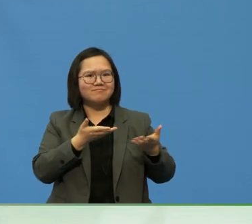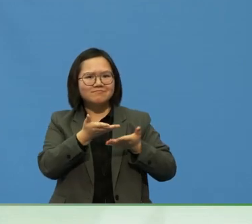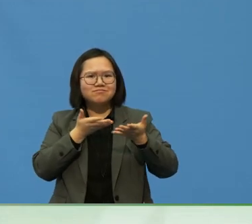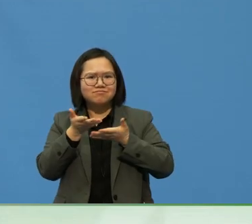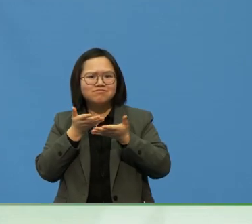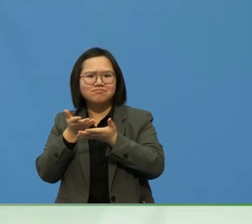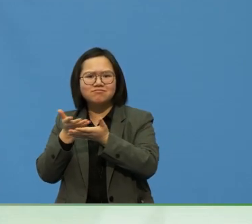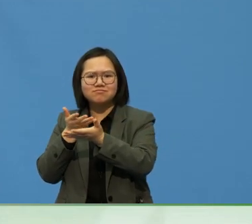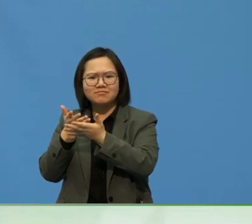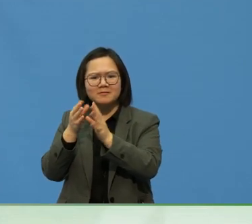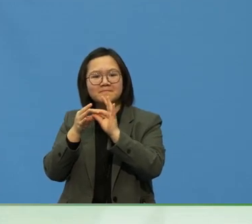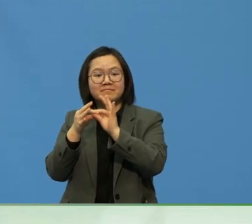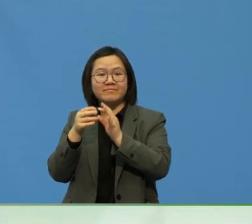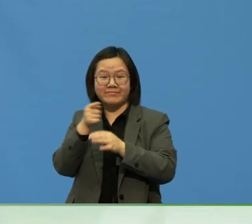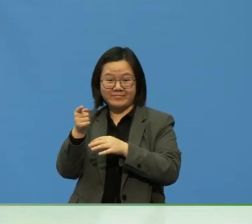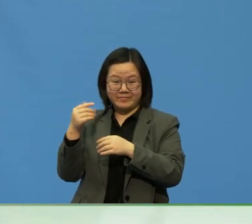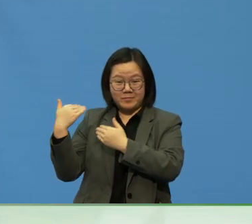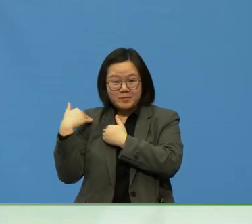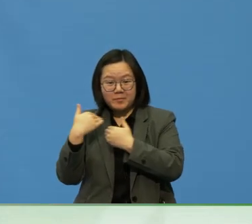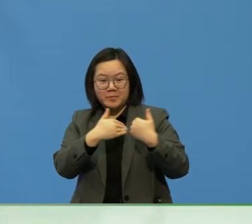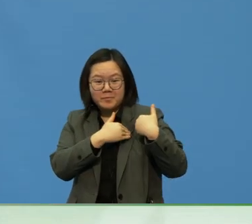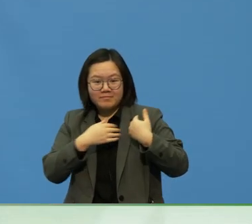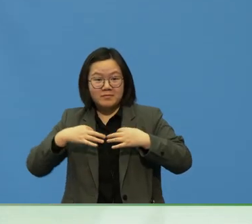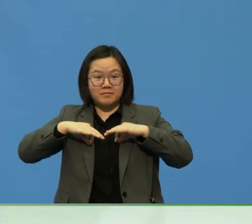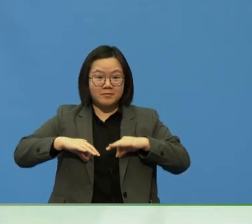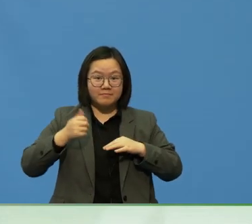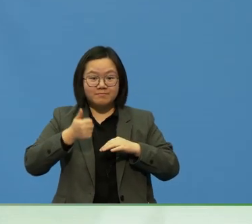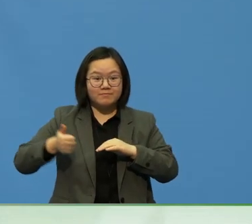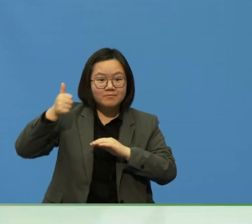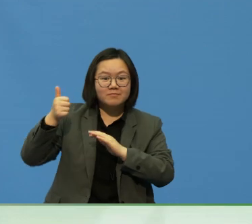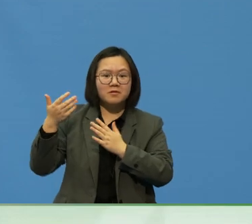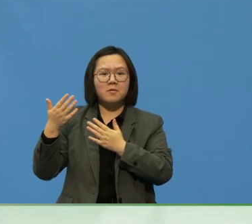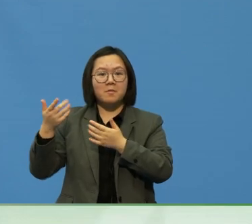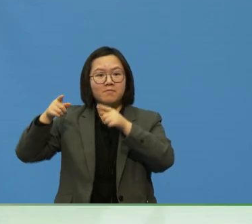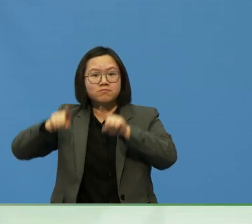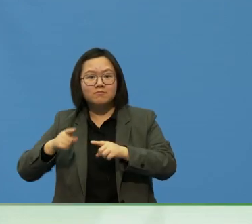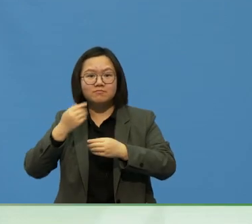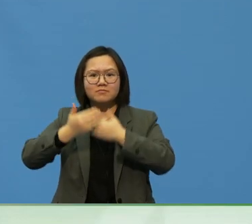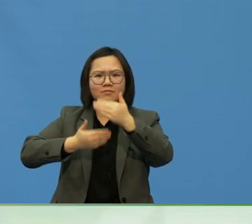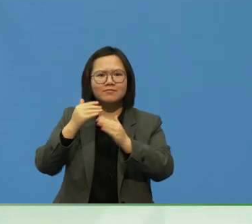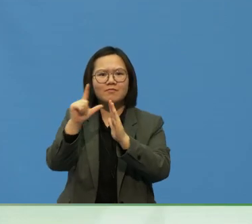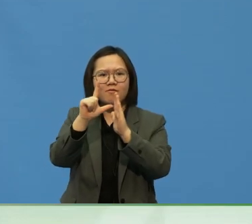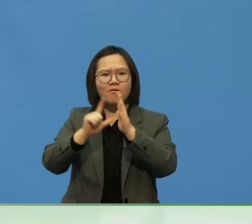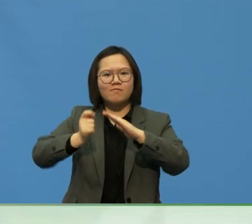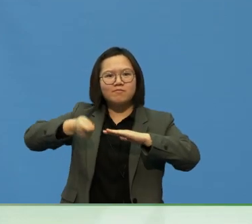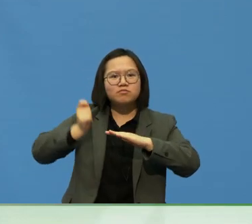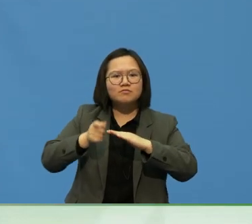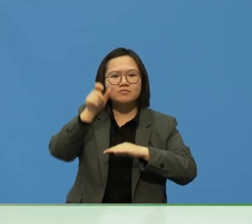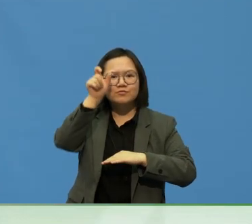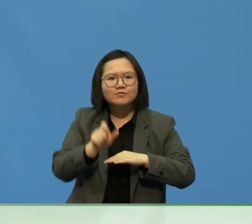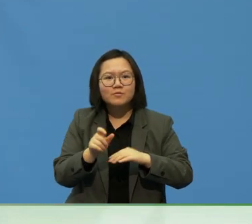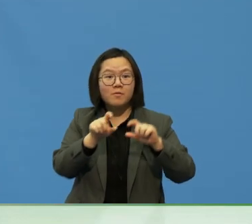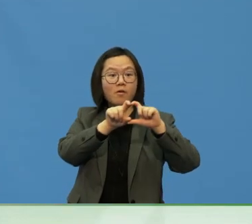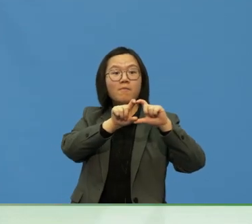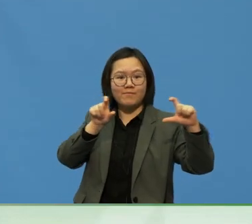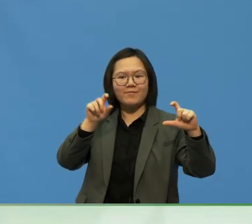legal implementation as a minister, here comes the legal implementation as a lawyer, and here comes the person working with the companies and the